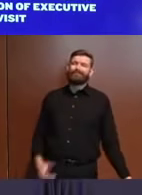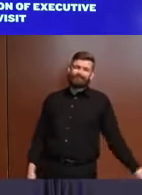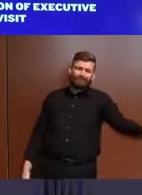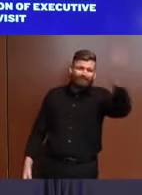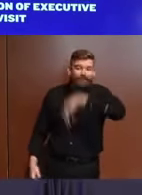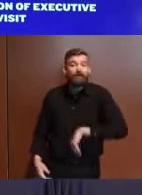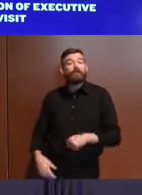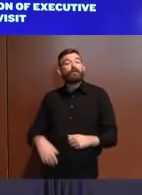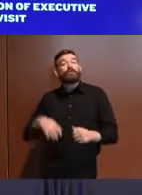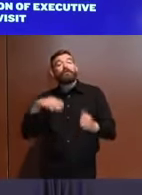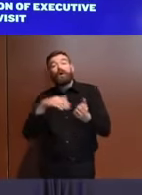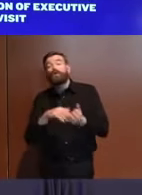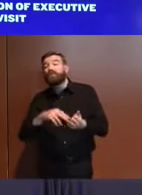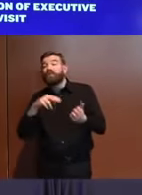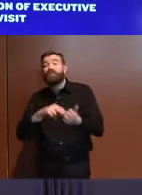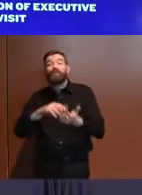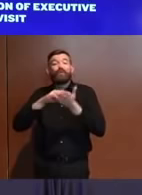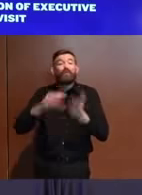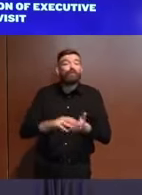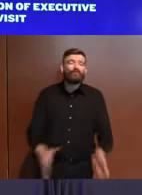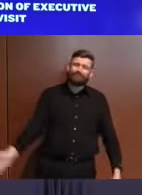members of our Armed Services Medical Corps,